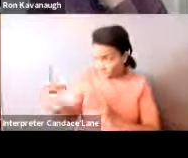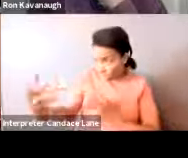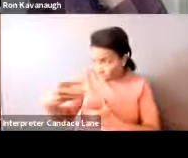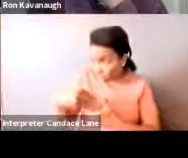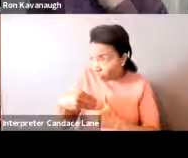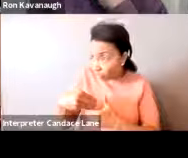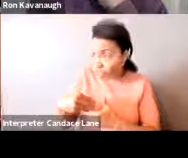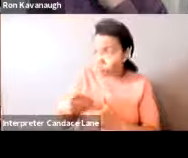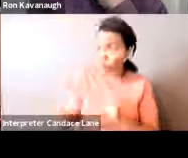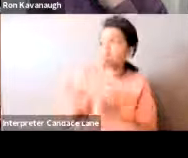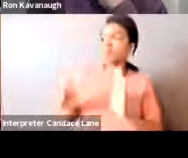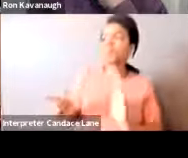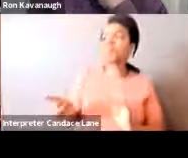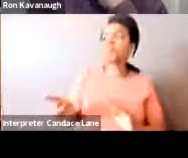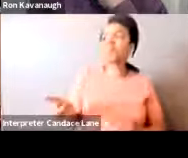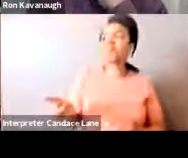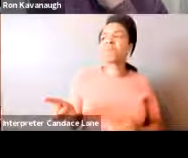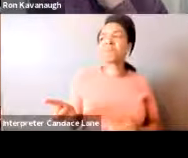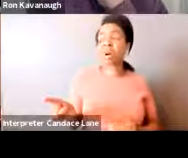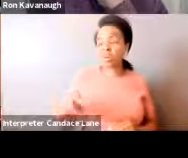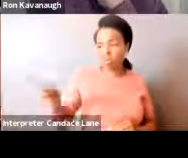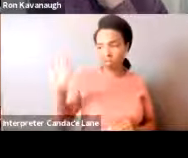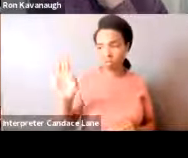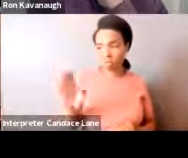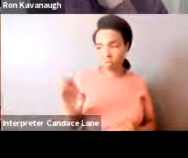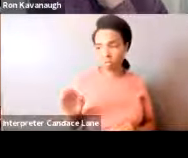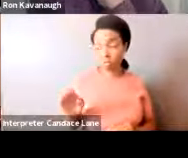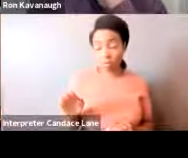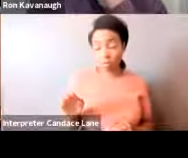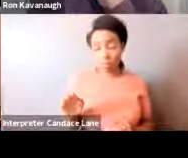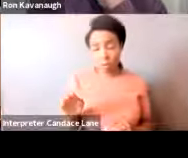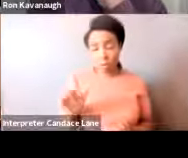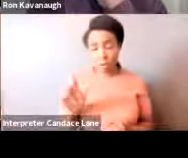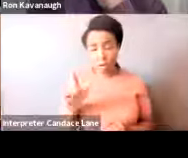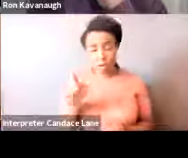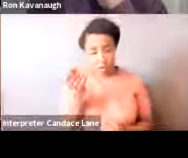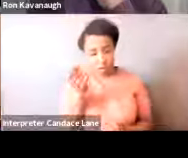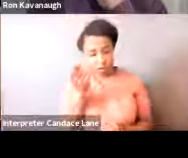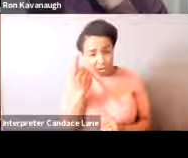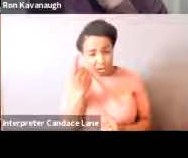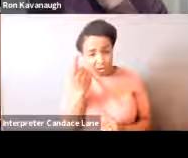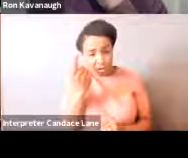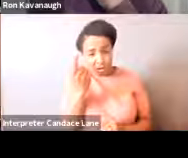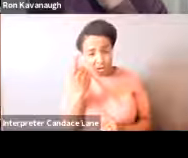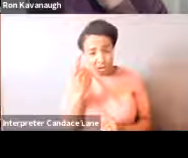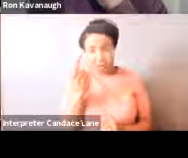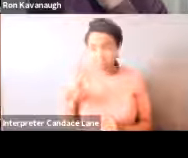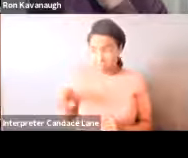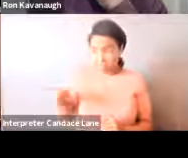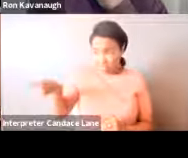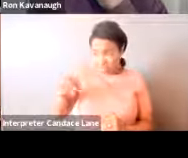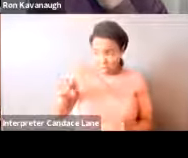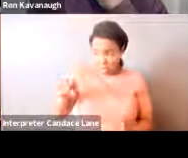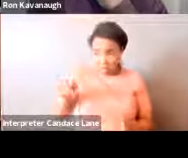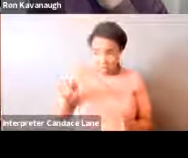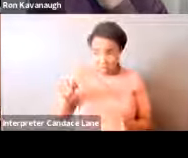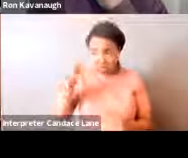unfootprinted, even as the men, women, children mark the earth, calling on